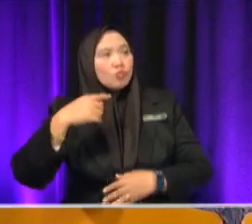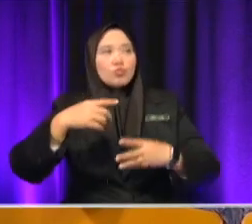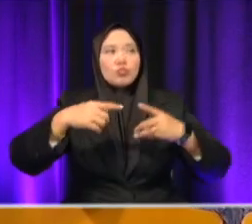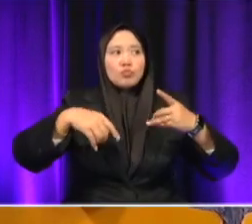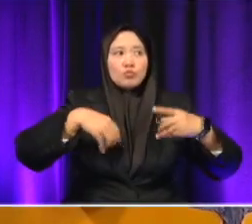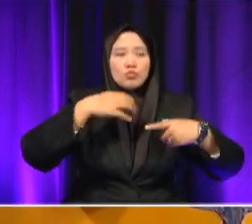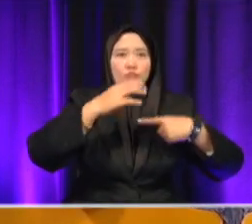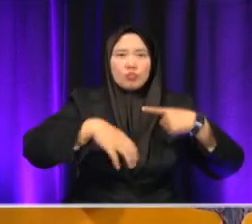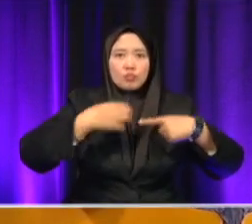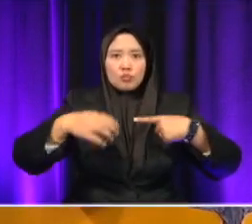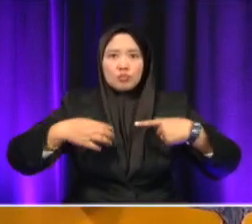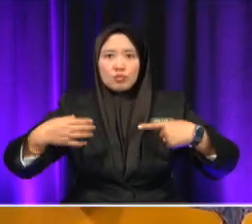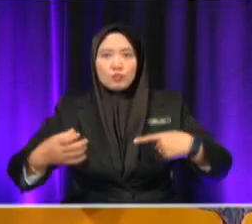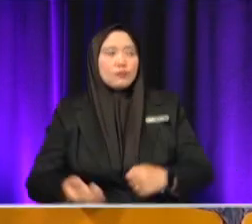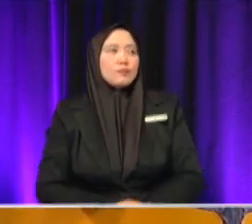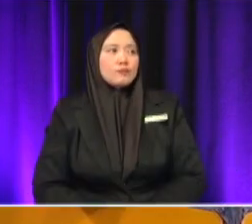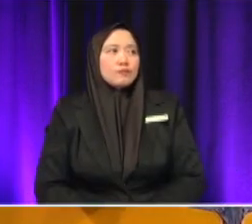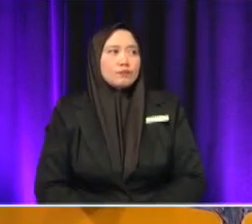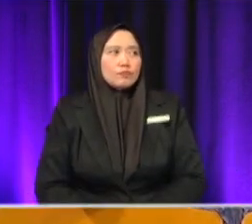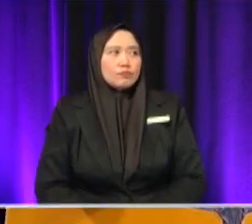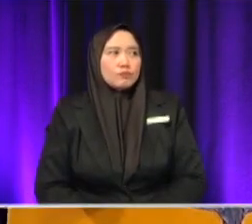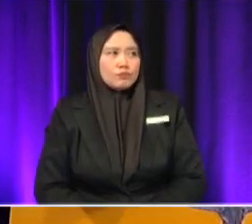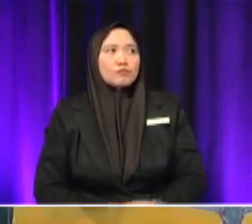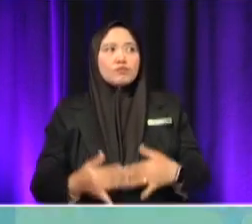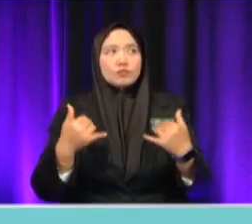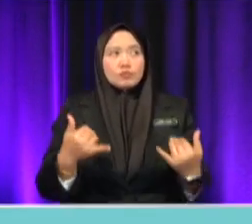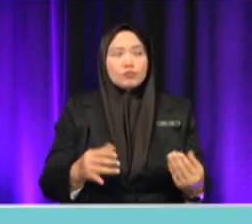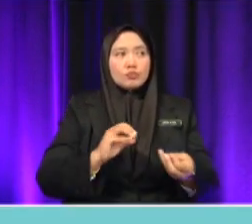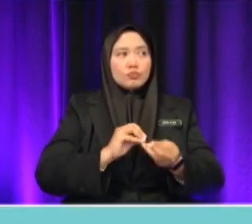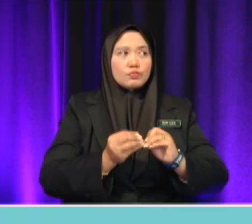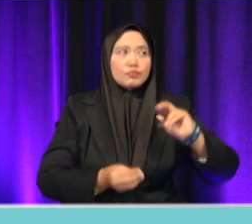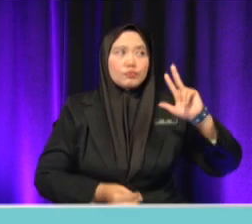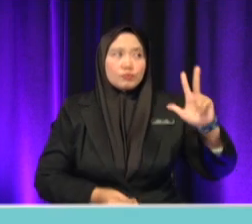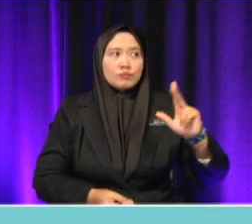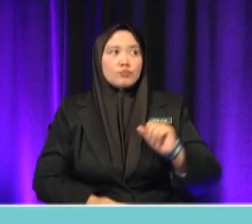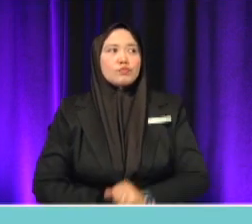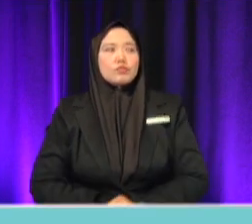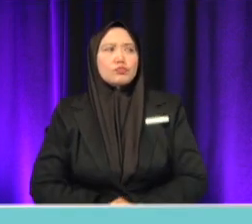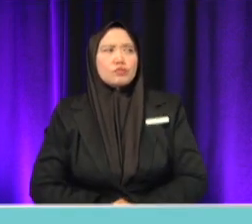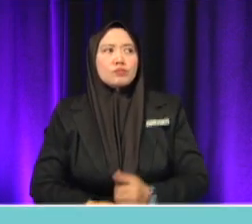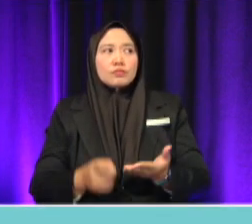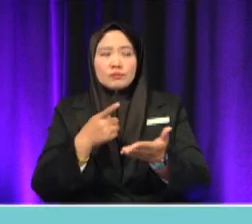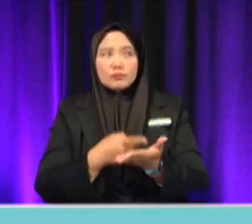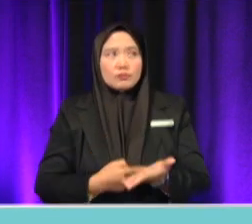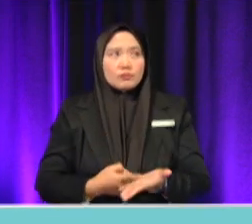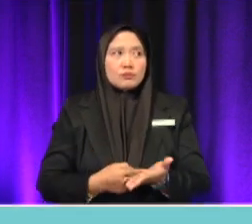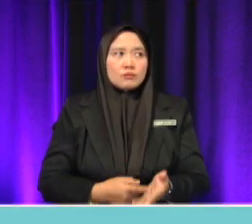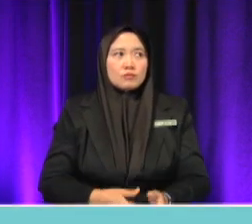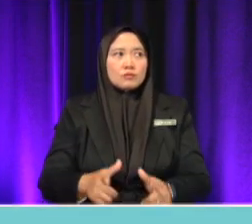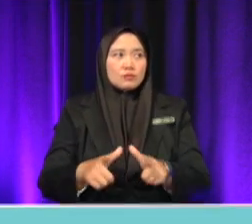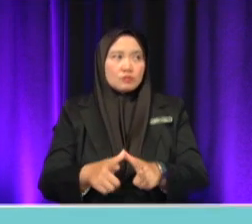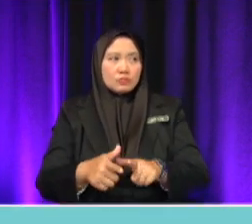next question, question 3. So what's the long-term benefit of a free daily meal? So anyone would